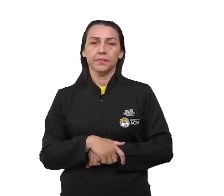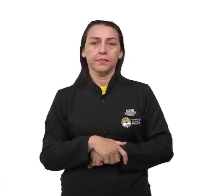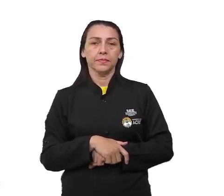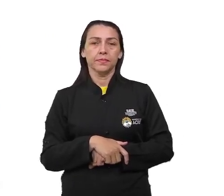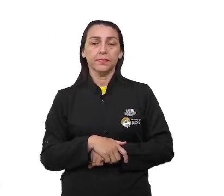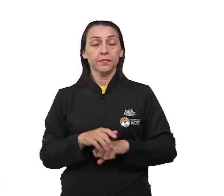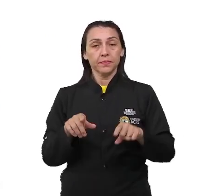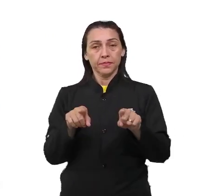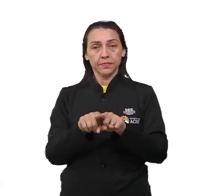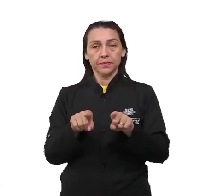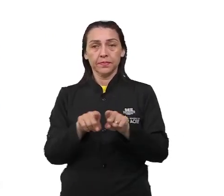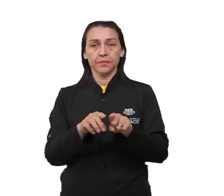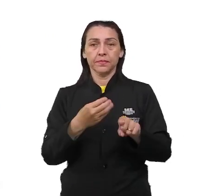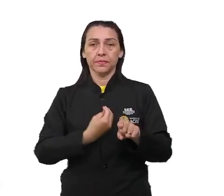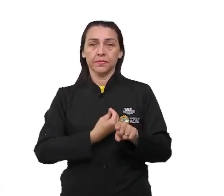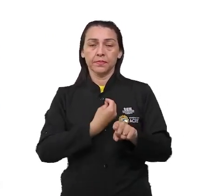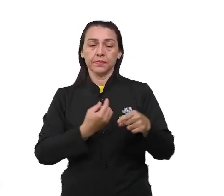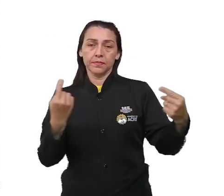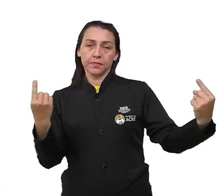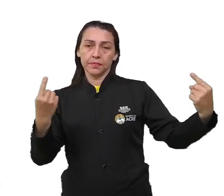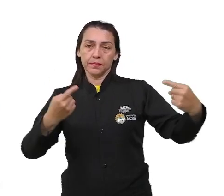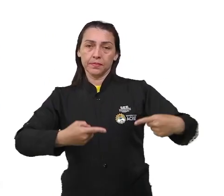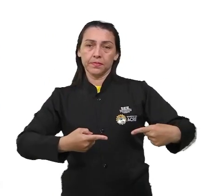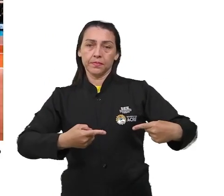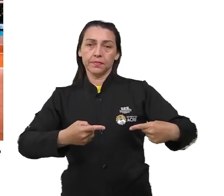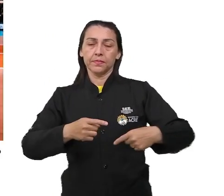também participando de uma competição.